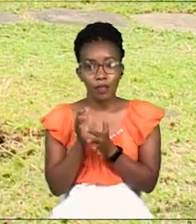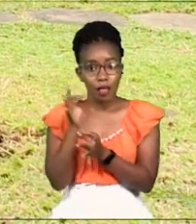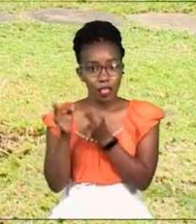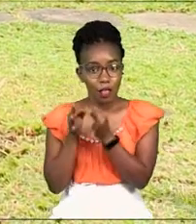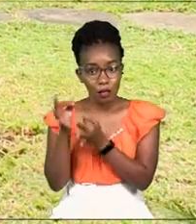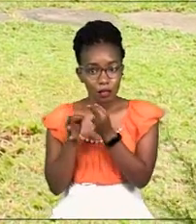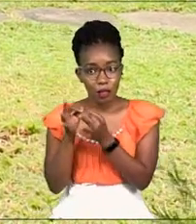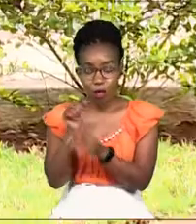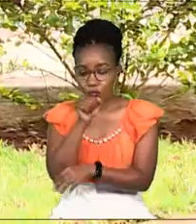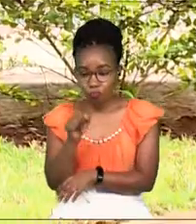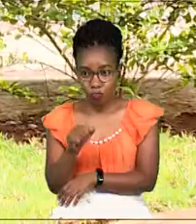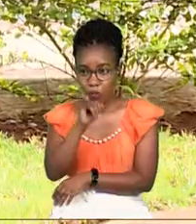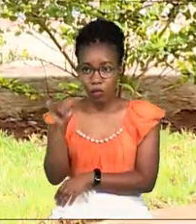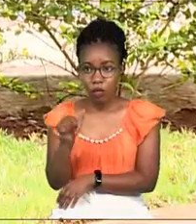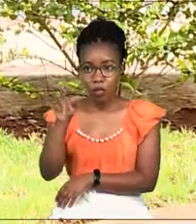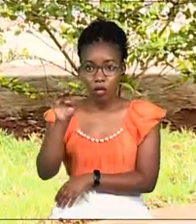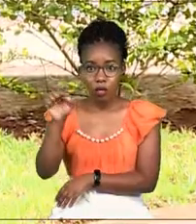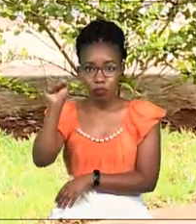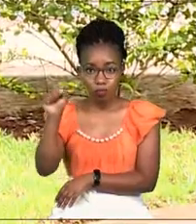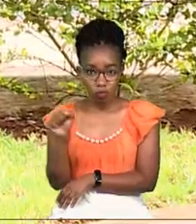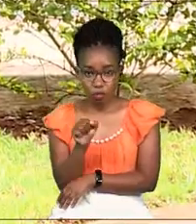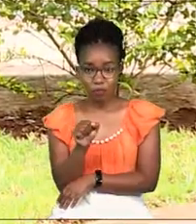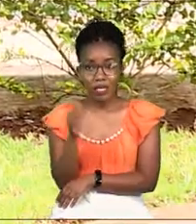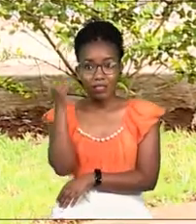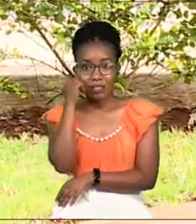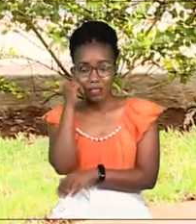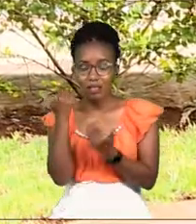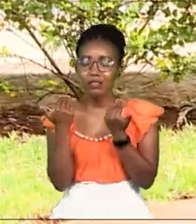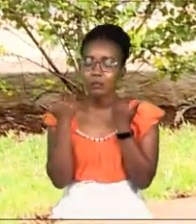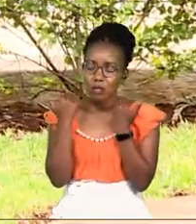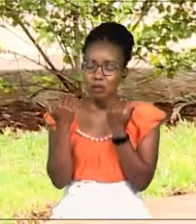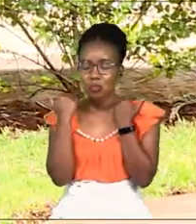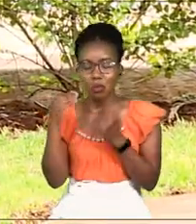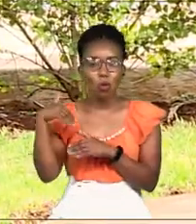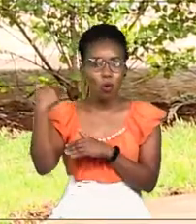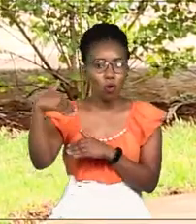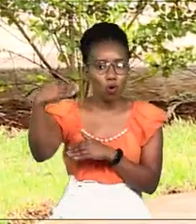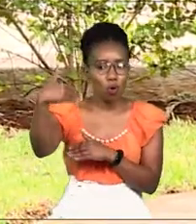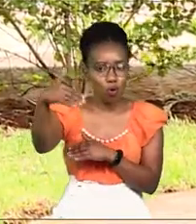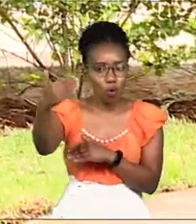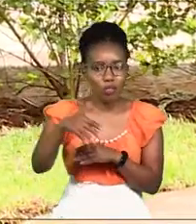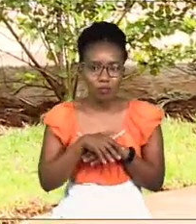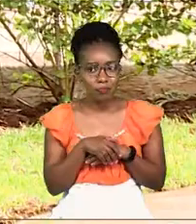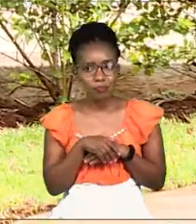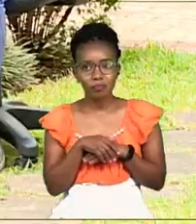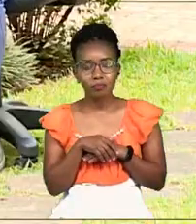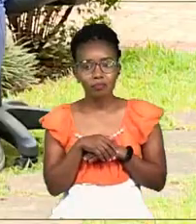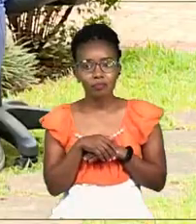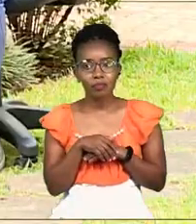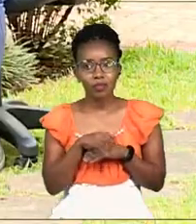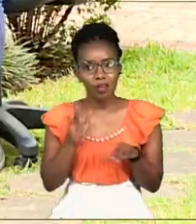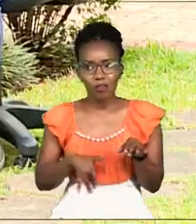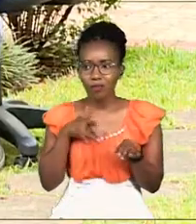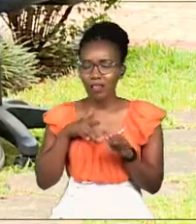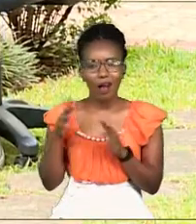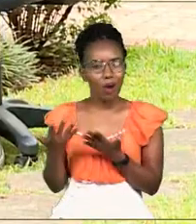33-year-old James Washira, living with narcolepsy, shares his experience of what excessive daytime sleepiness feels